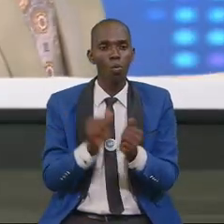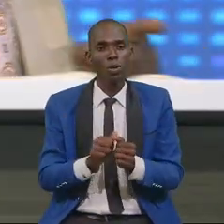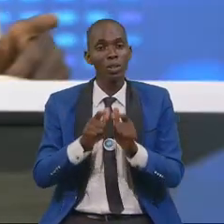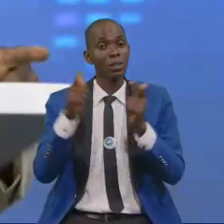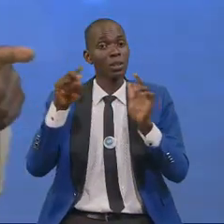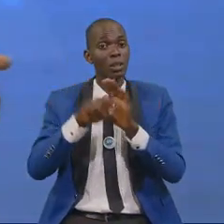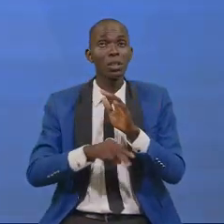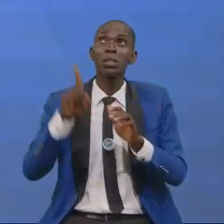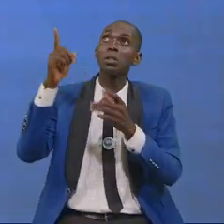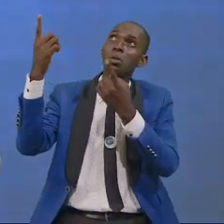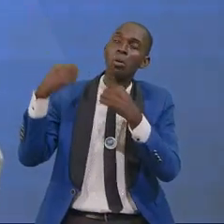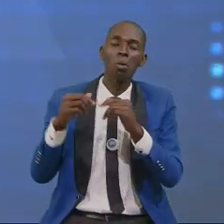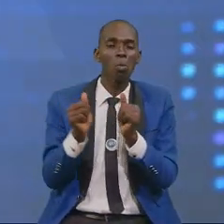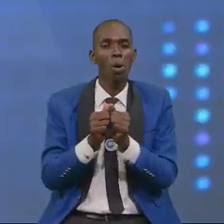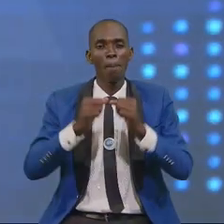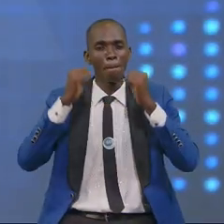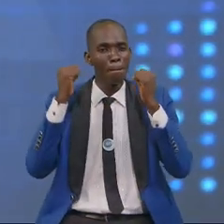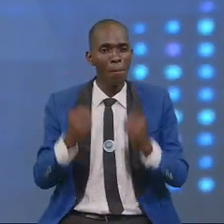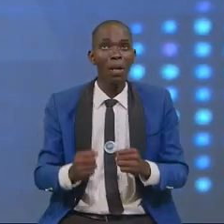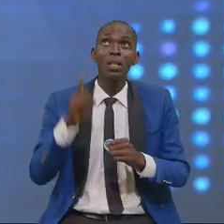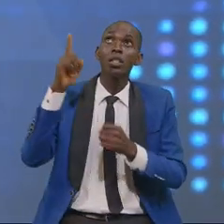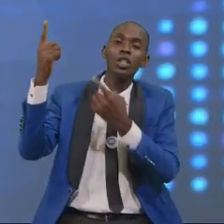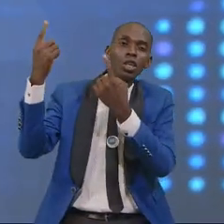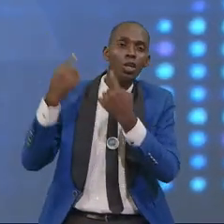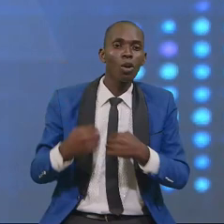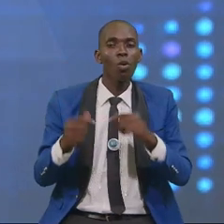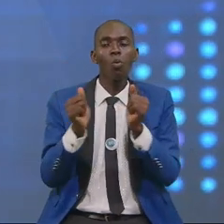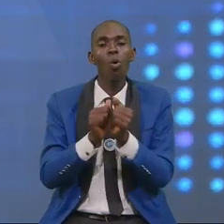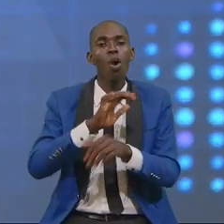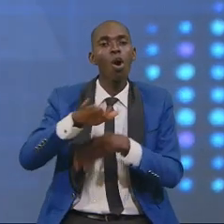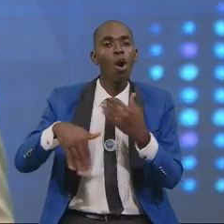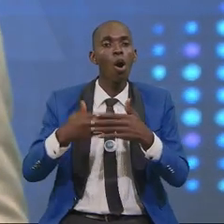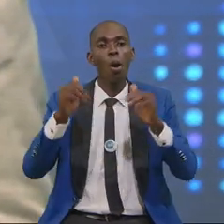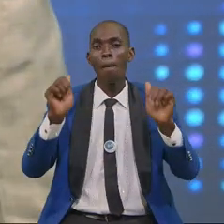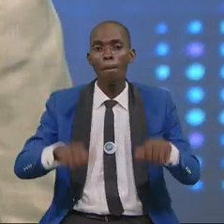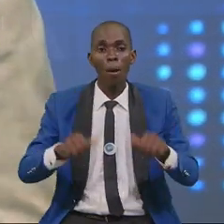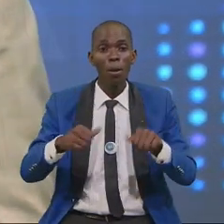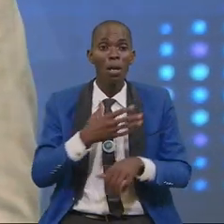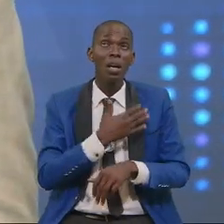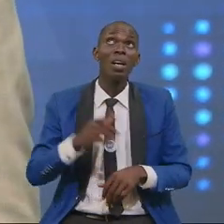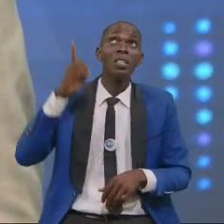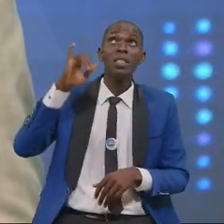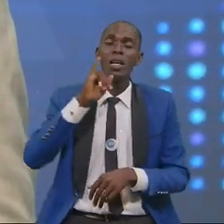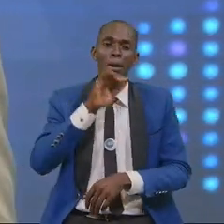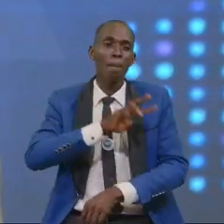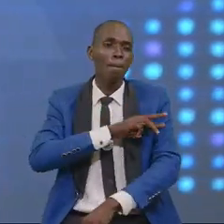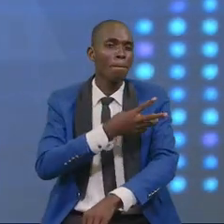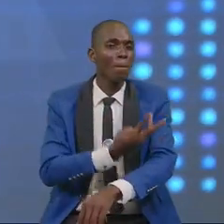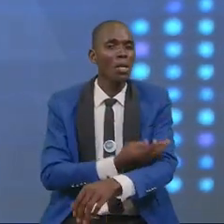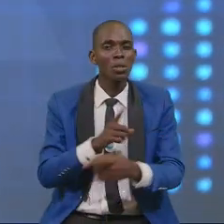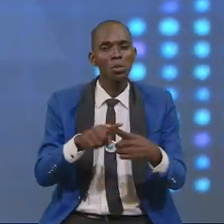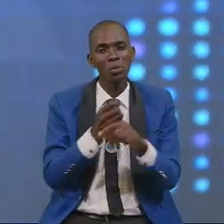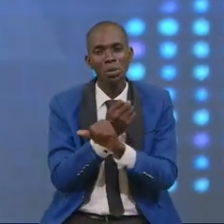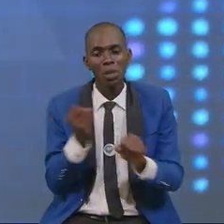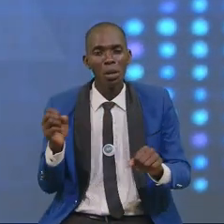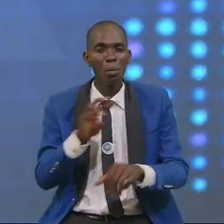comes with power. And he comes with all possibilities. And he's mighty to save, mighty to